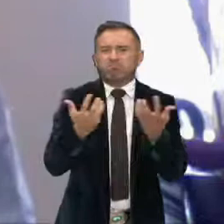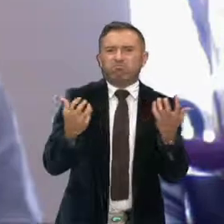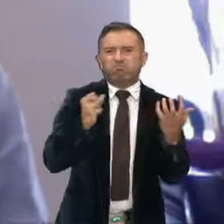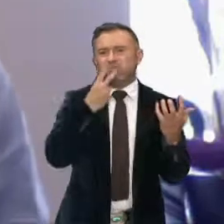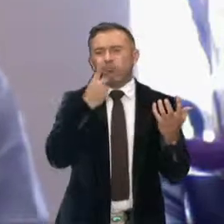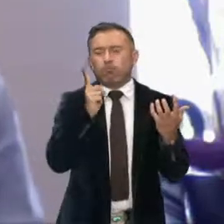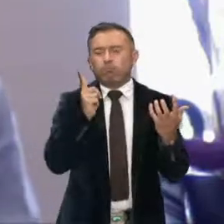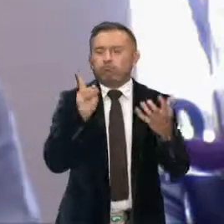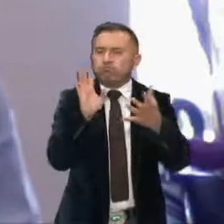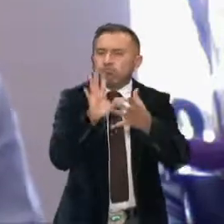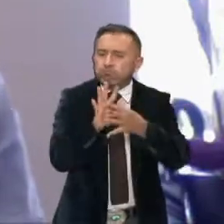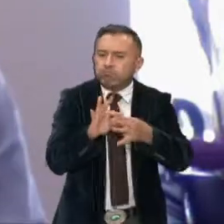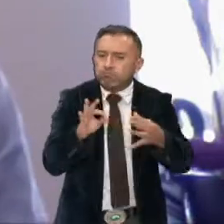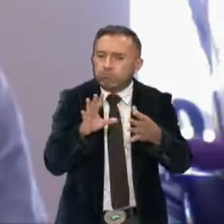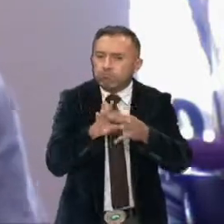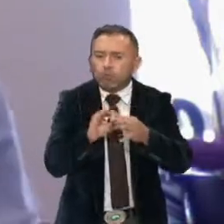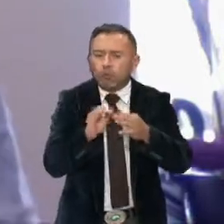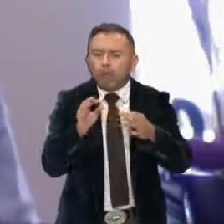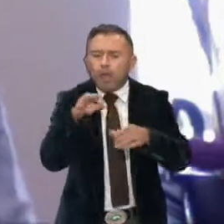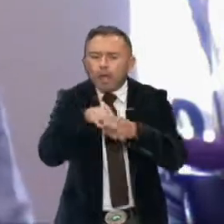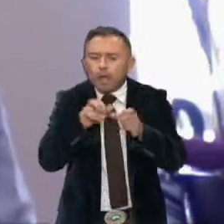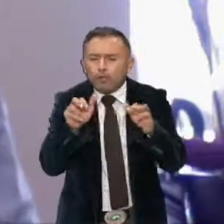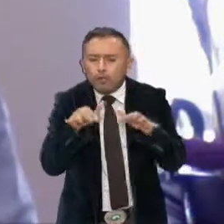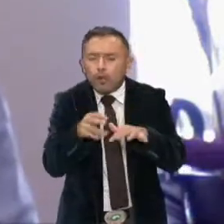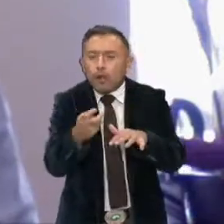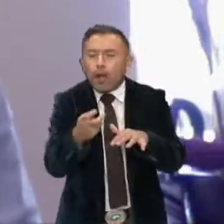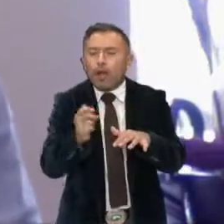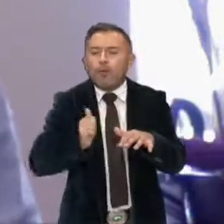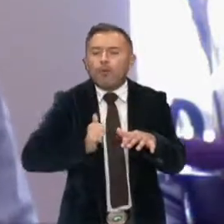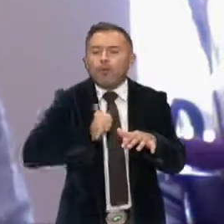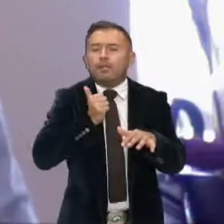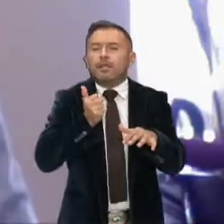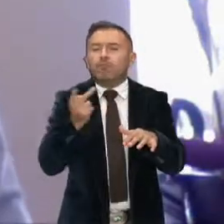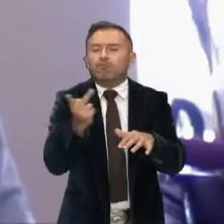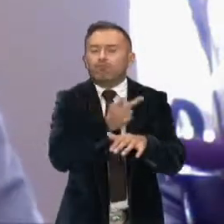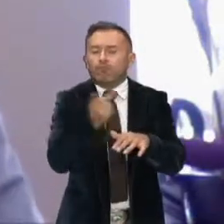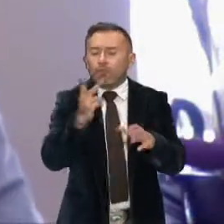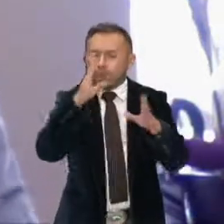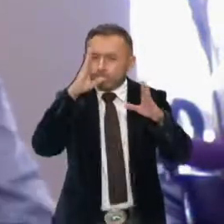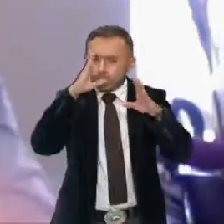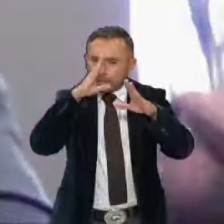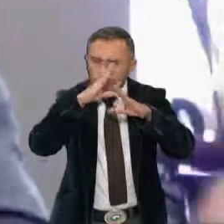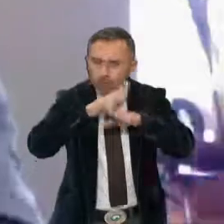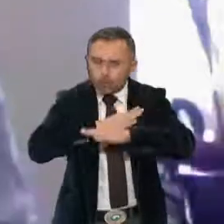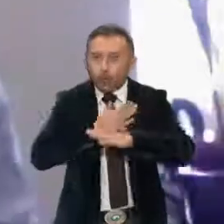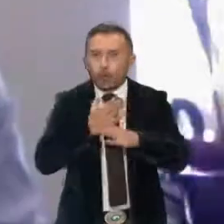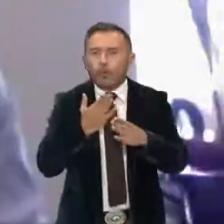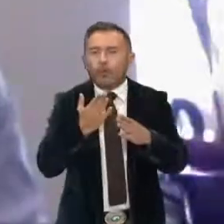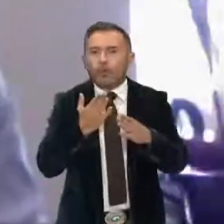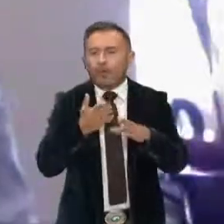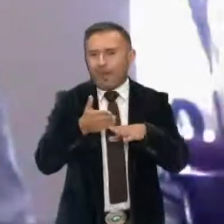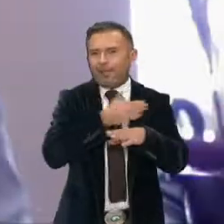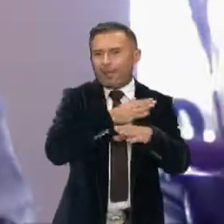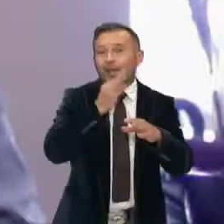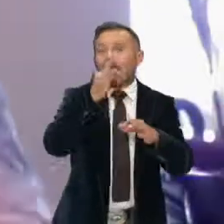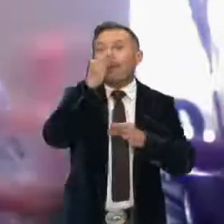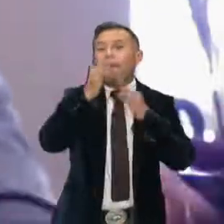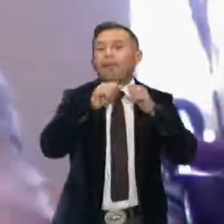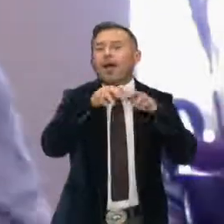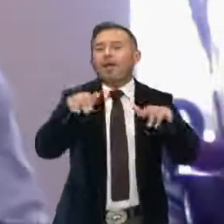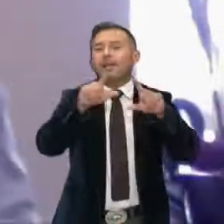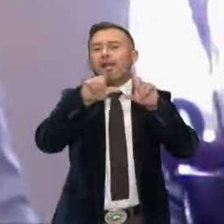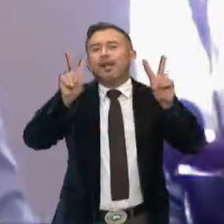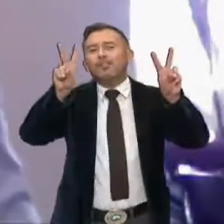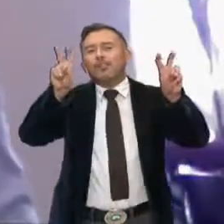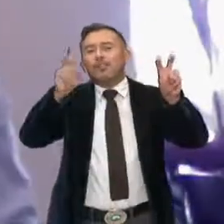regarding racial matters. So election space was going to be a place to reconcile and to